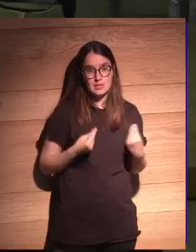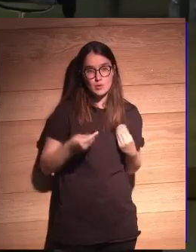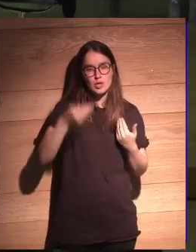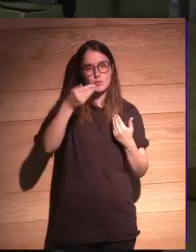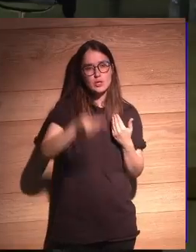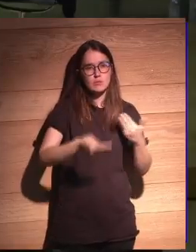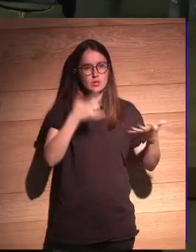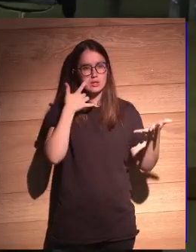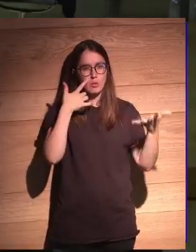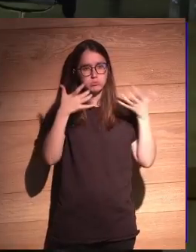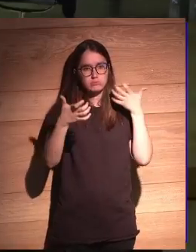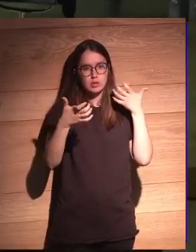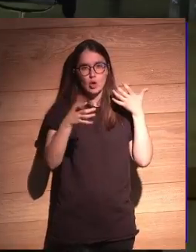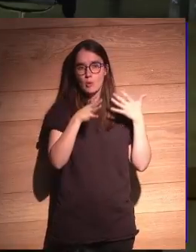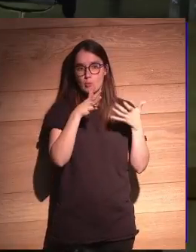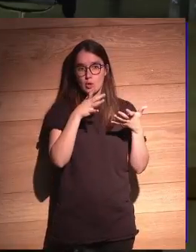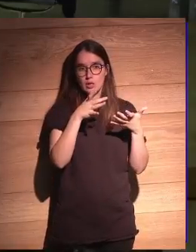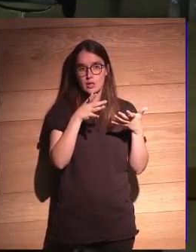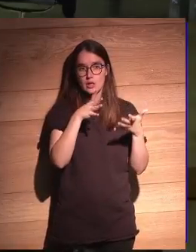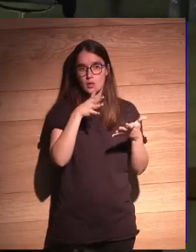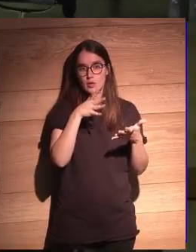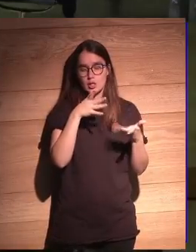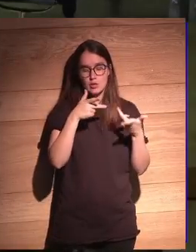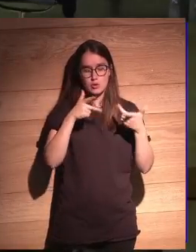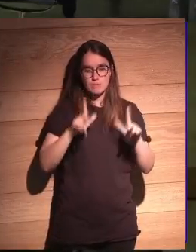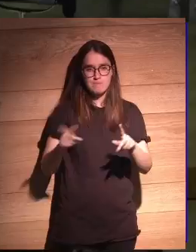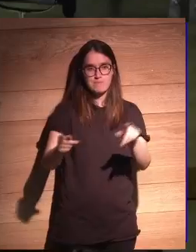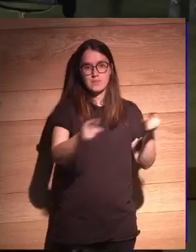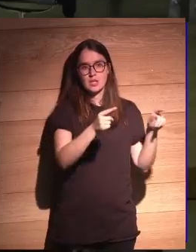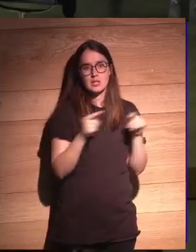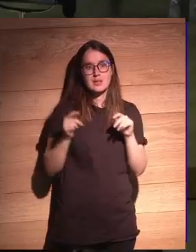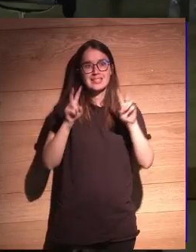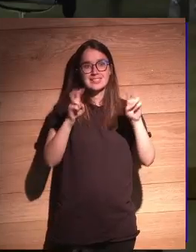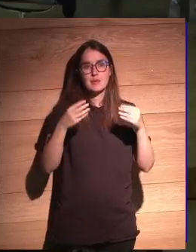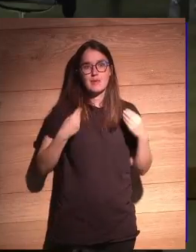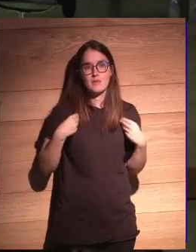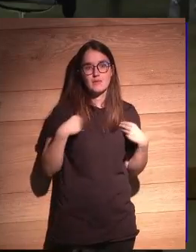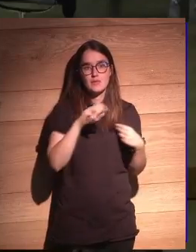say this, and it's very important to highlight this, because every time that we sit down to